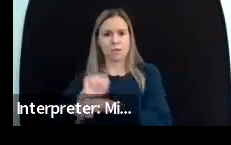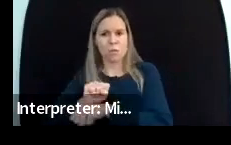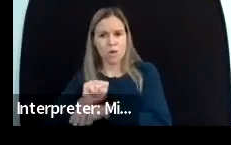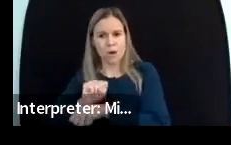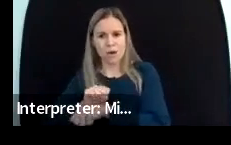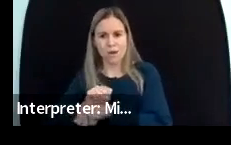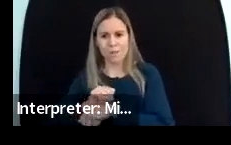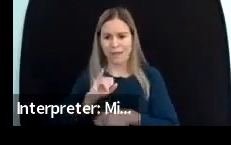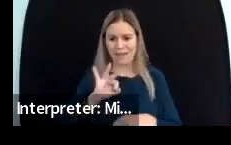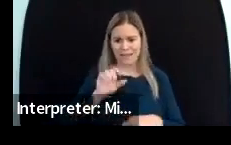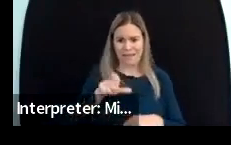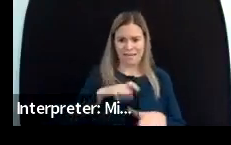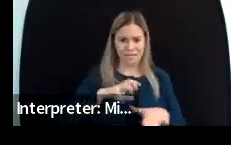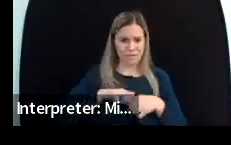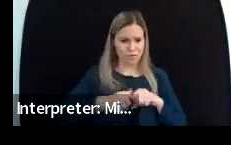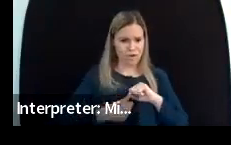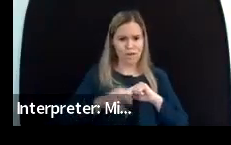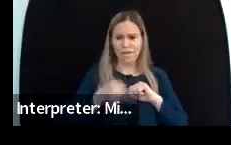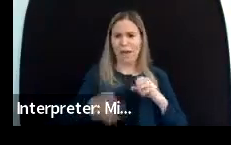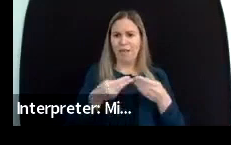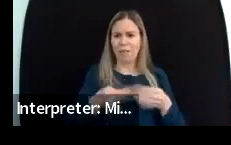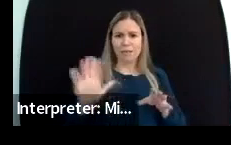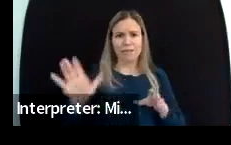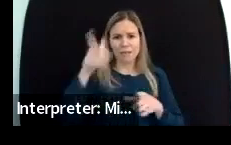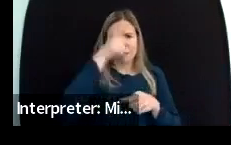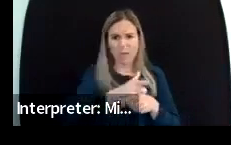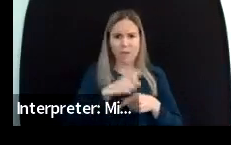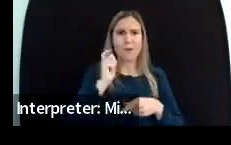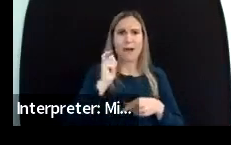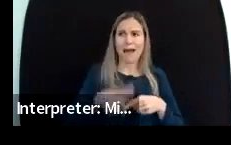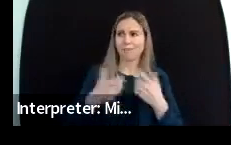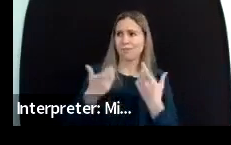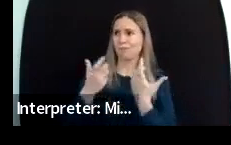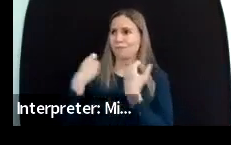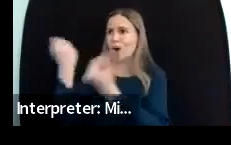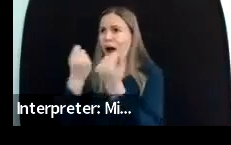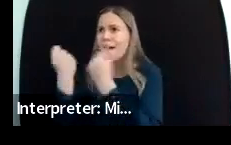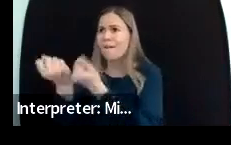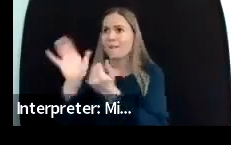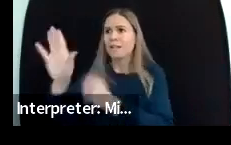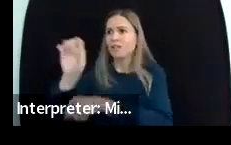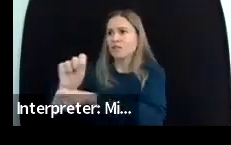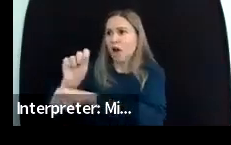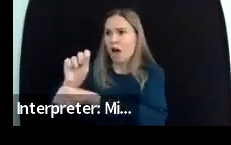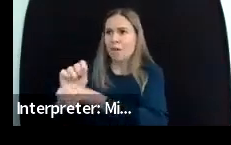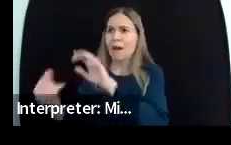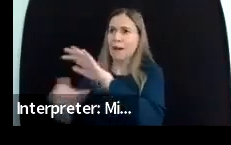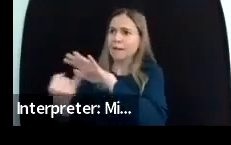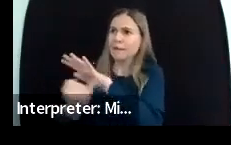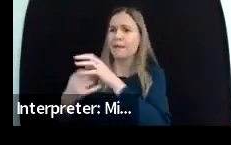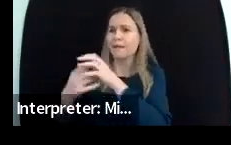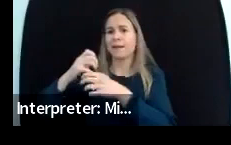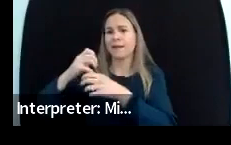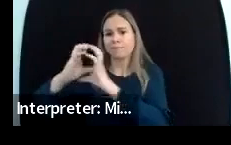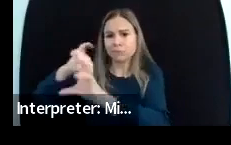to grieve the loss of his brother, but he has to like go on the road and be isolated for for